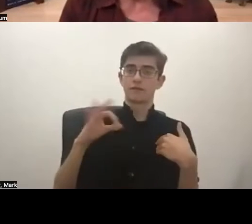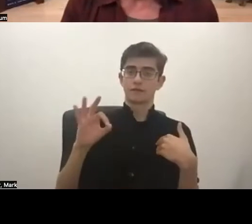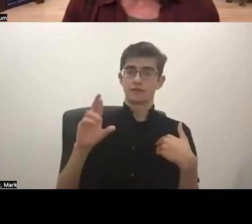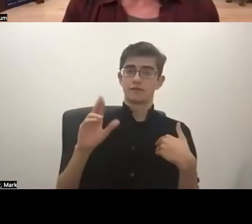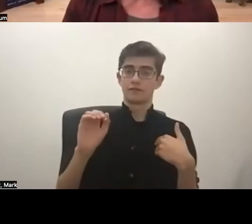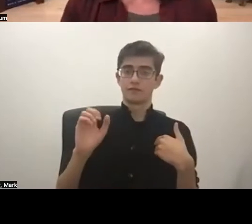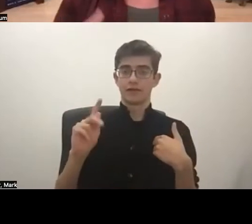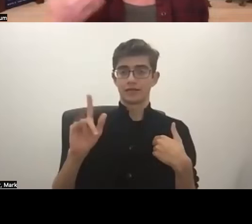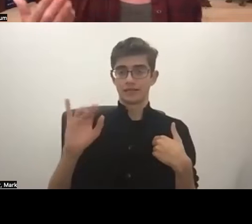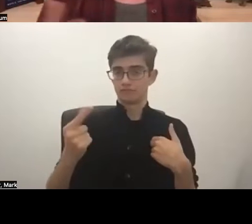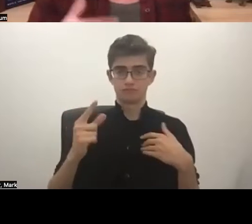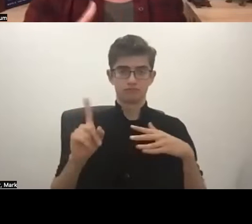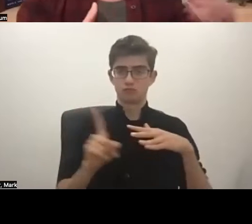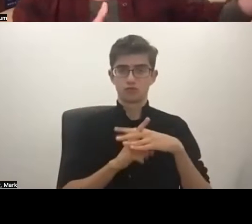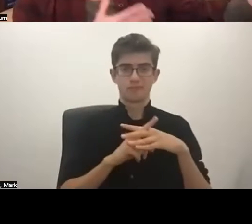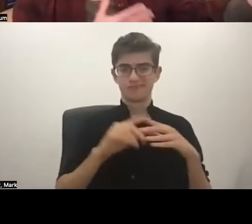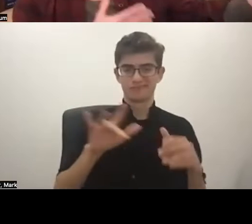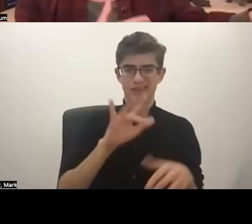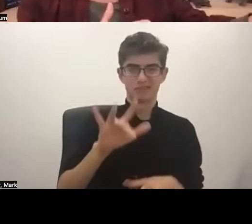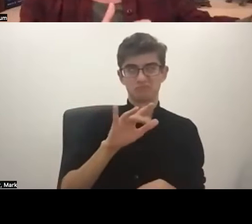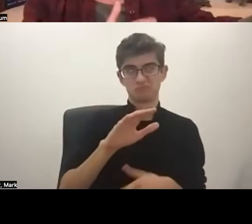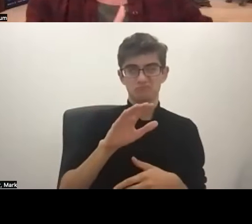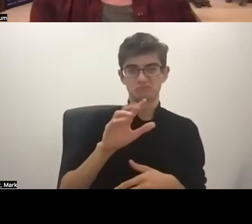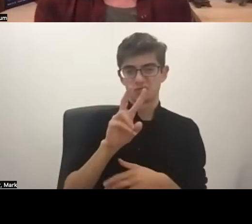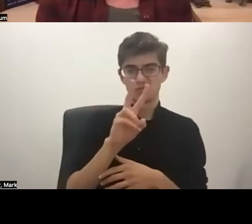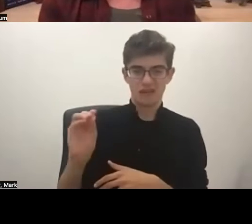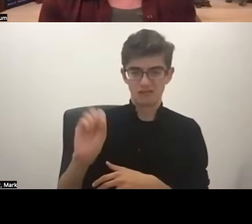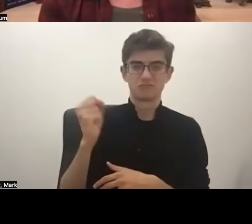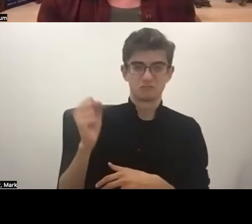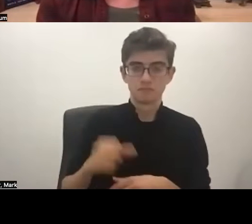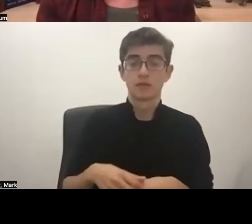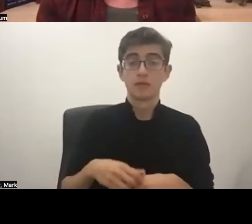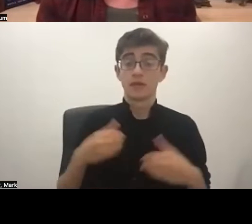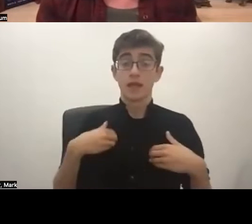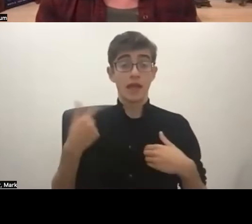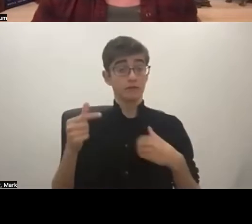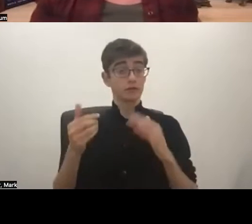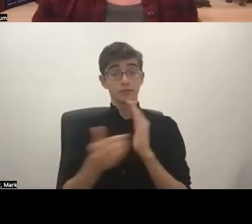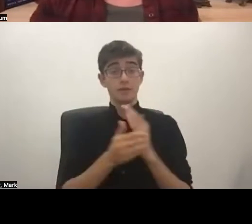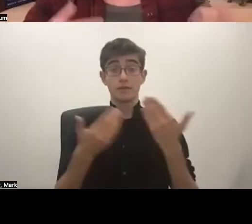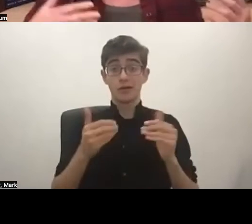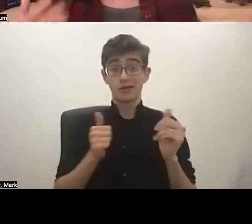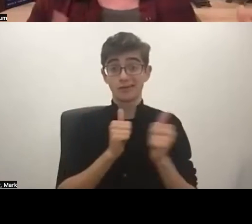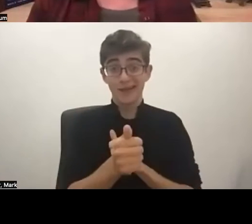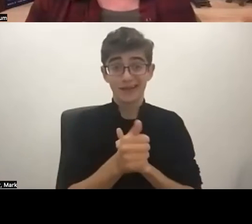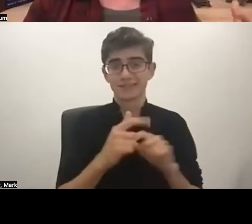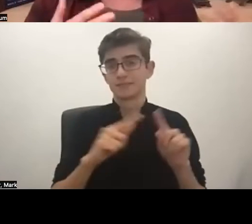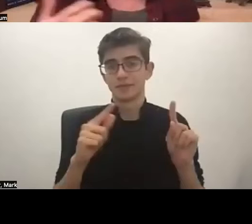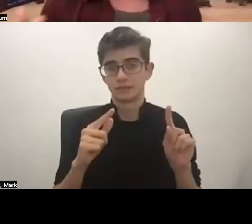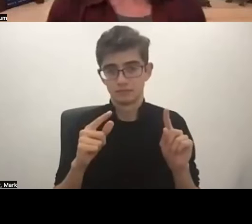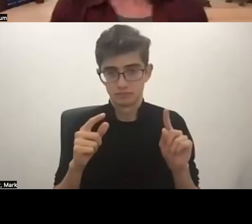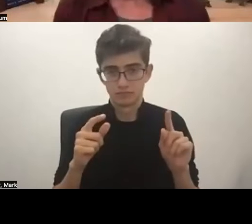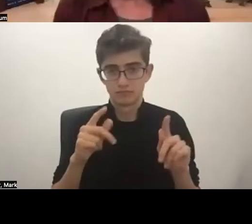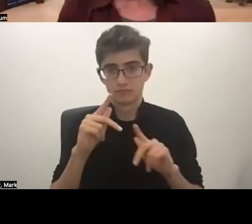in the mid-2000s. And while Pennsylvania's Green Amendment had already been passed years before, it had been